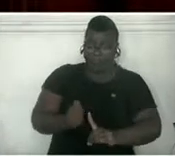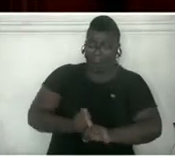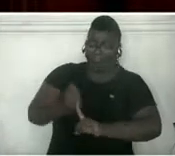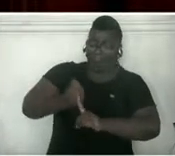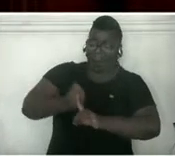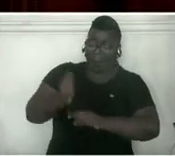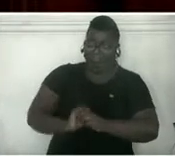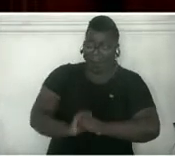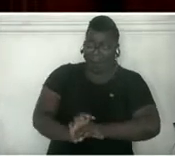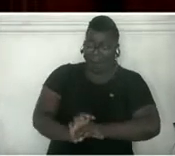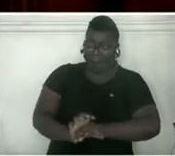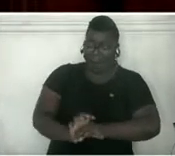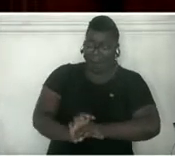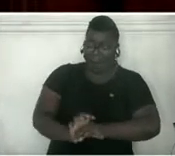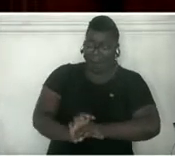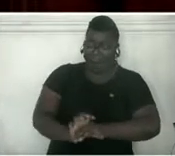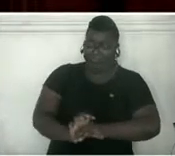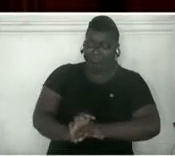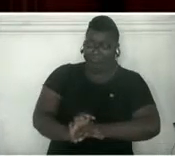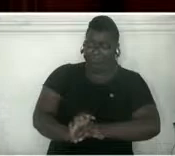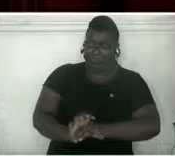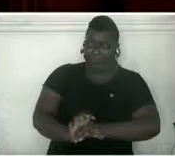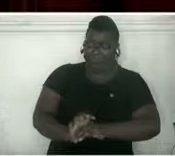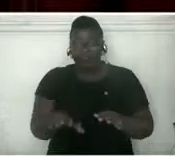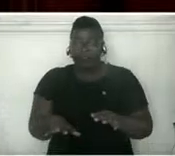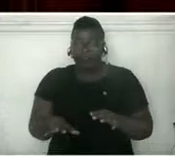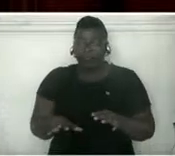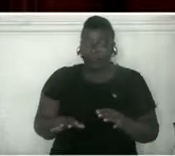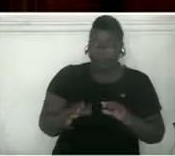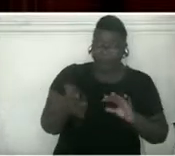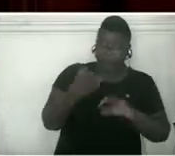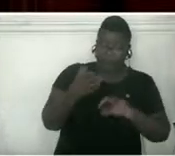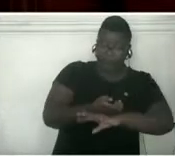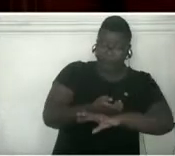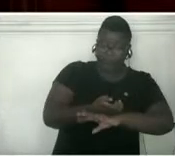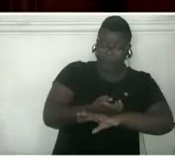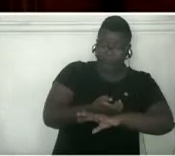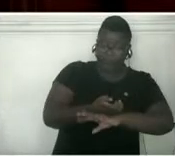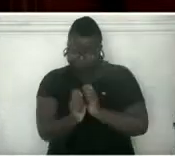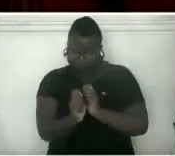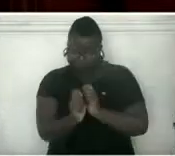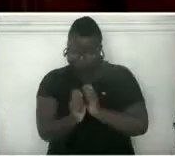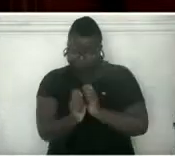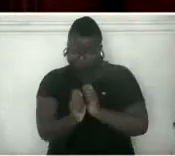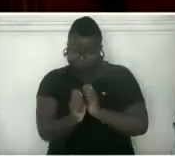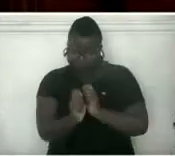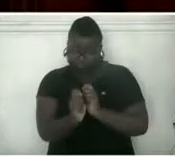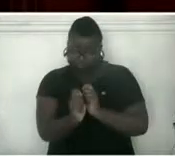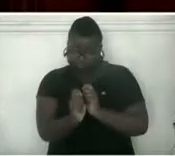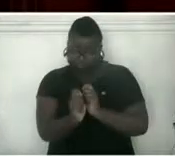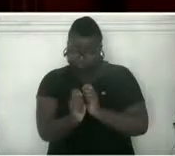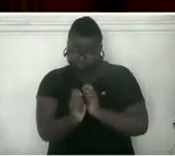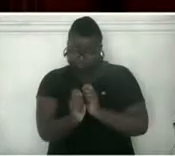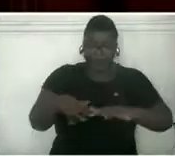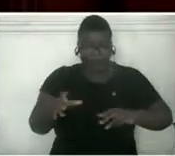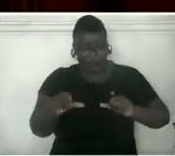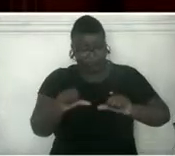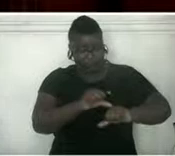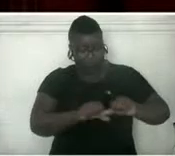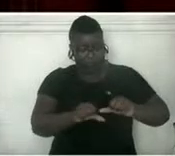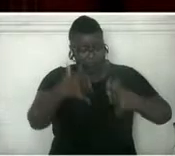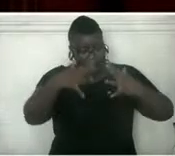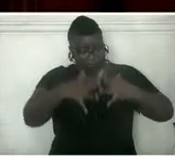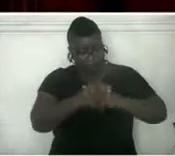coronavirus, reigniting economic restructuring and job creation, build social